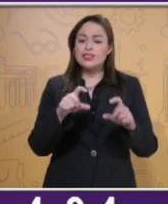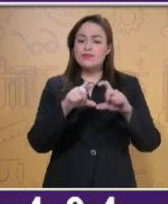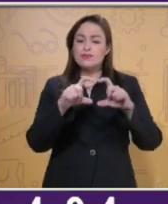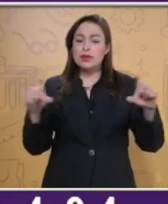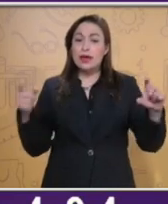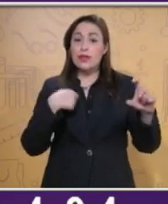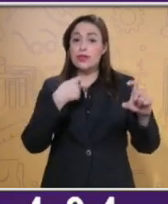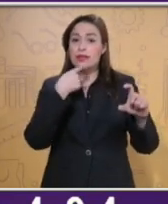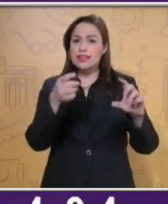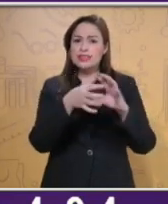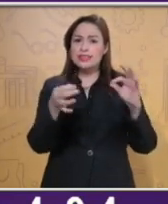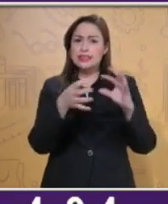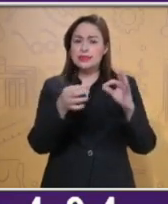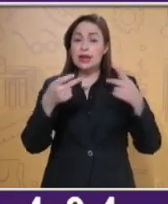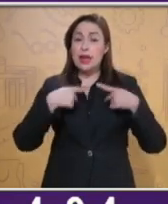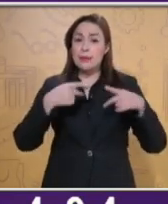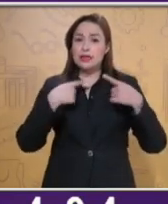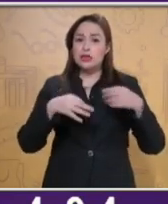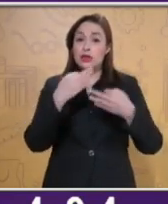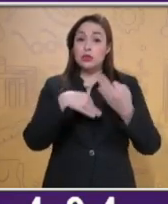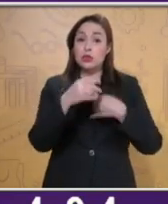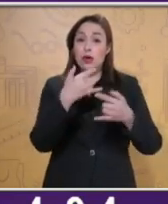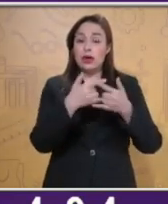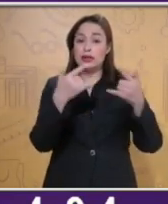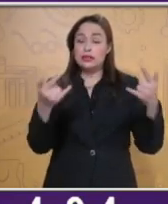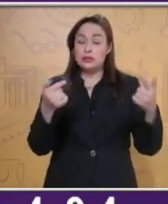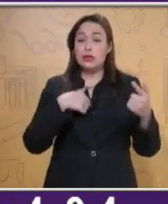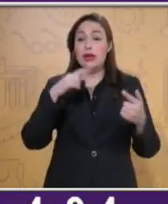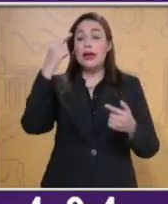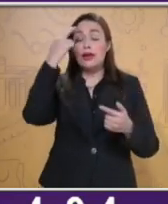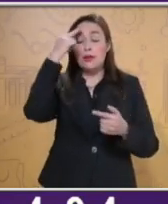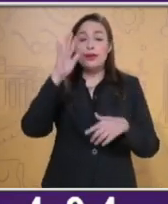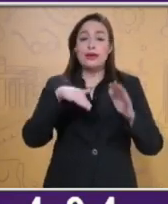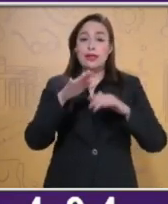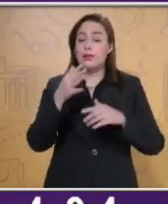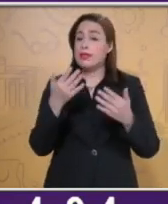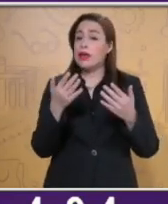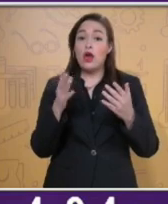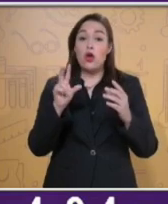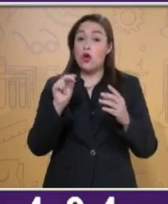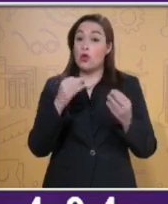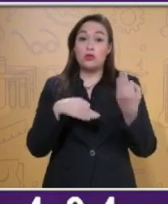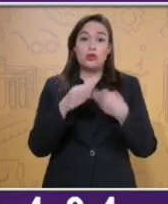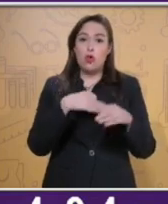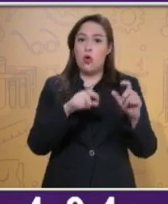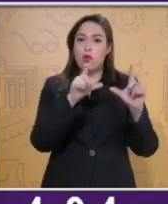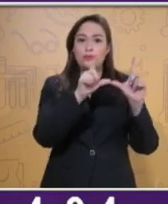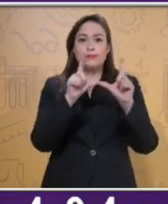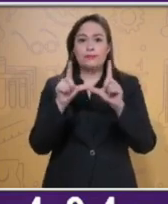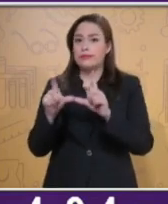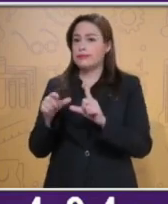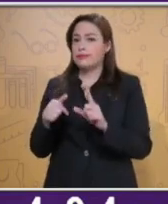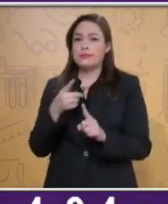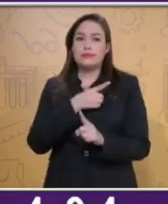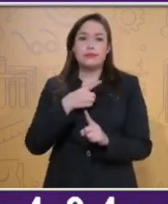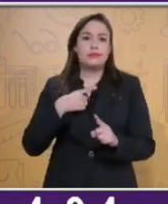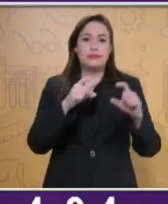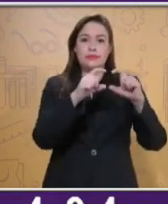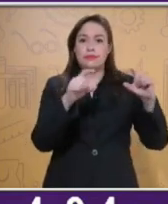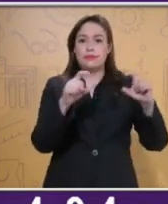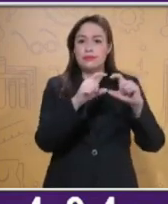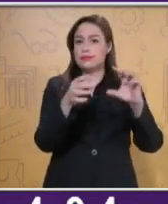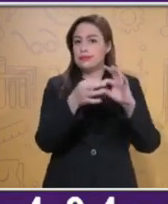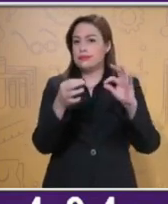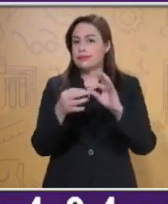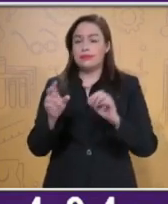the story. Remember that you can find panels without captions. Not all the panels have captions. Now we're going to